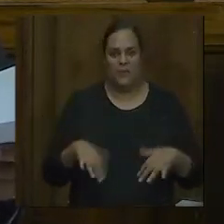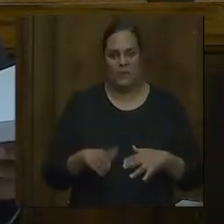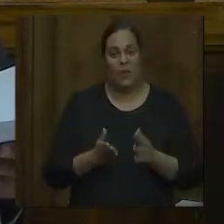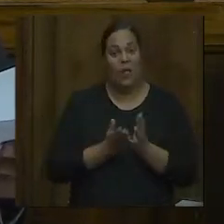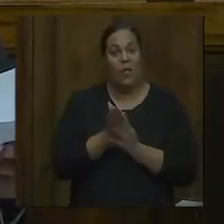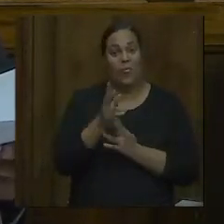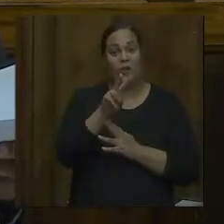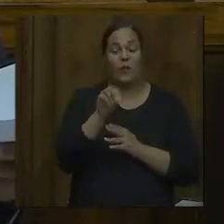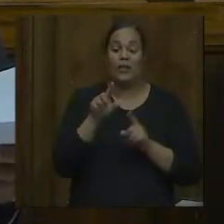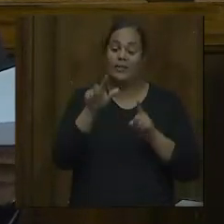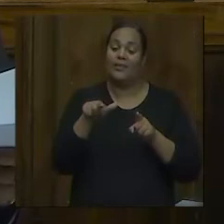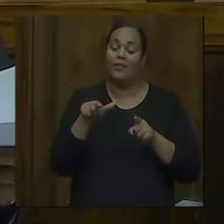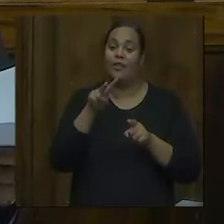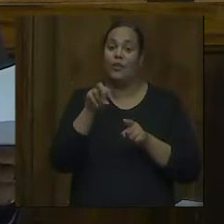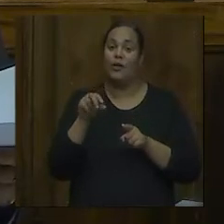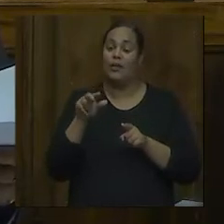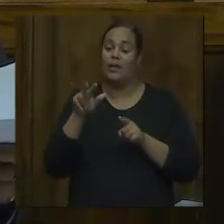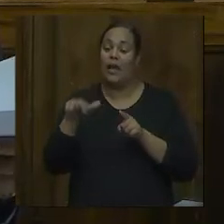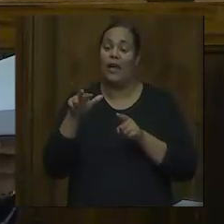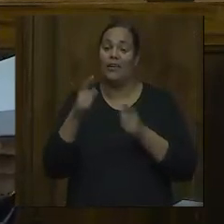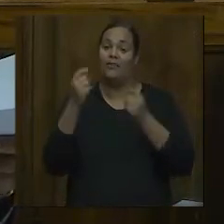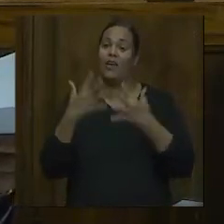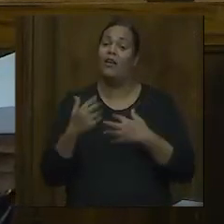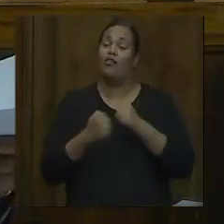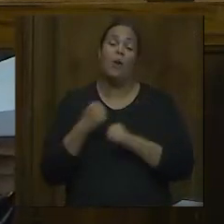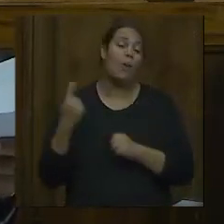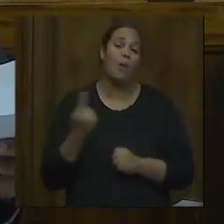During 2017 and 2018 financial year alone,